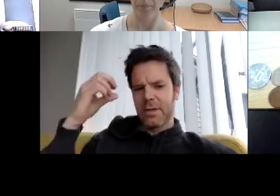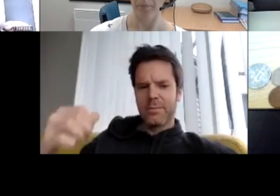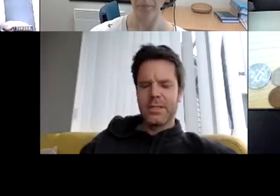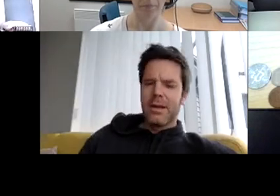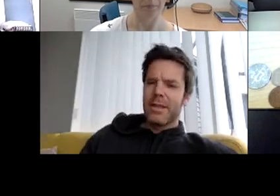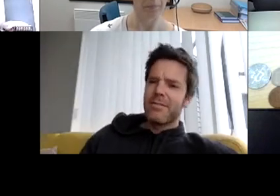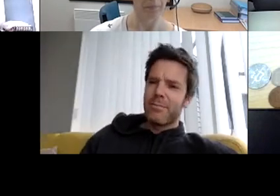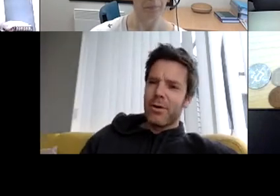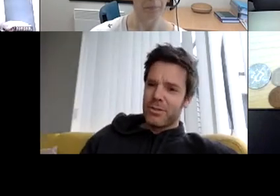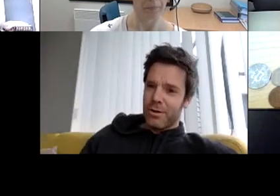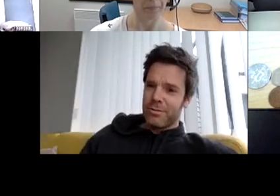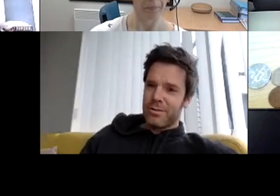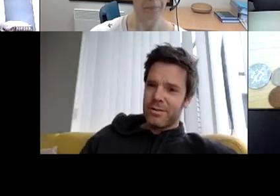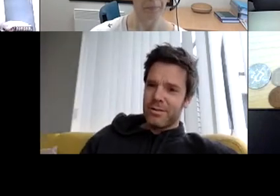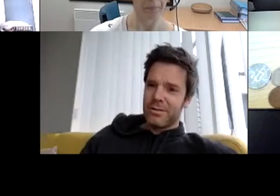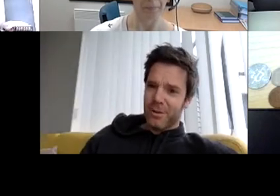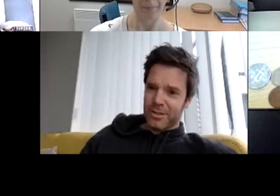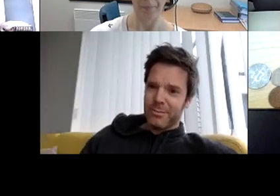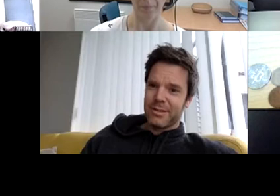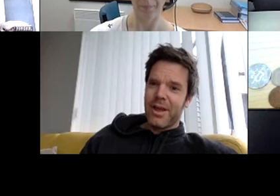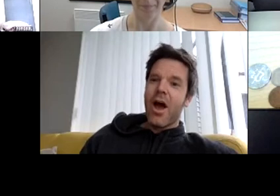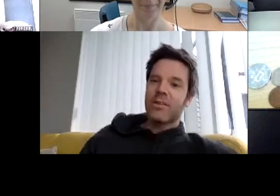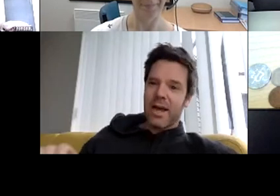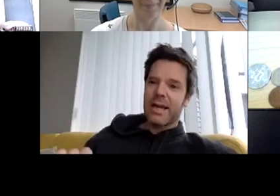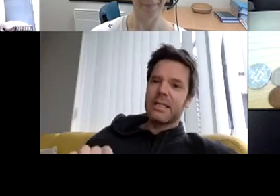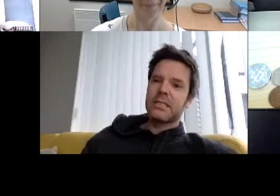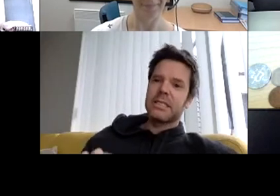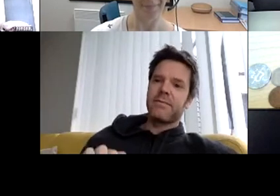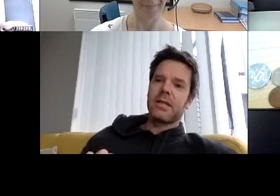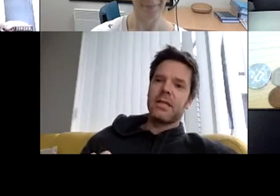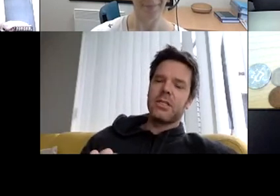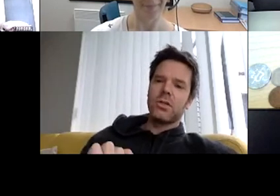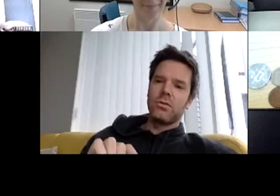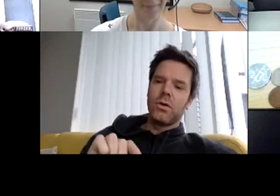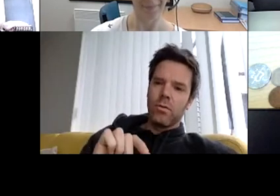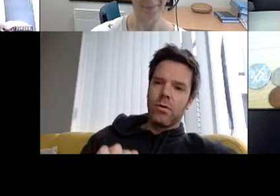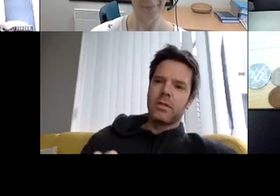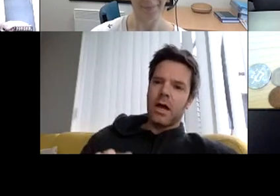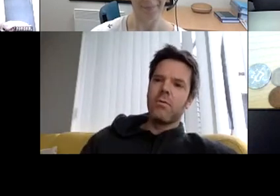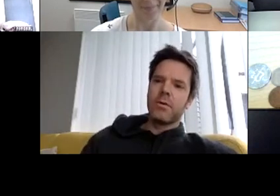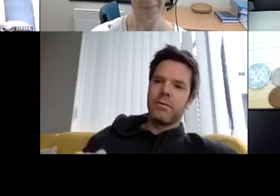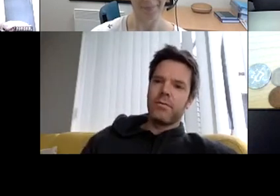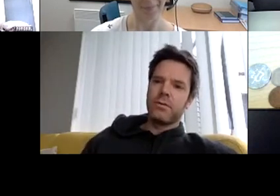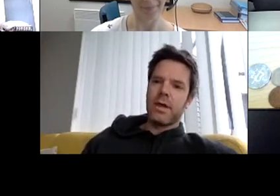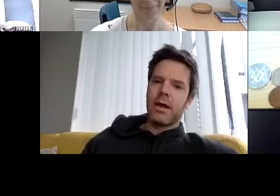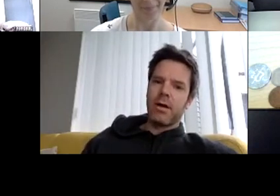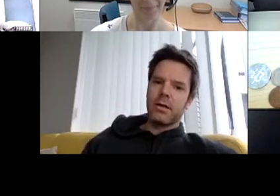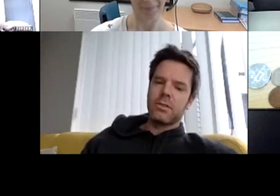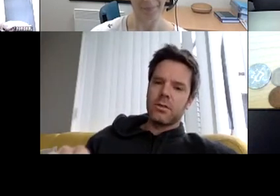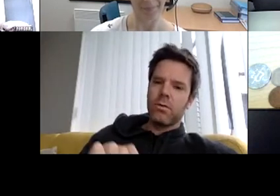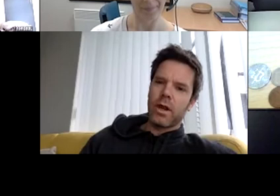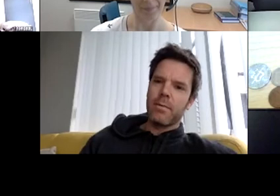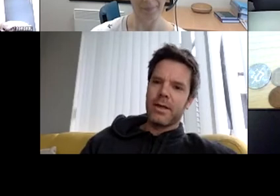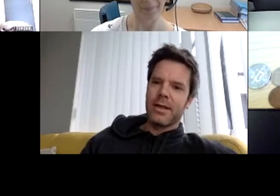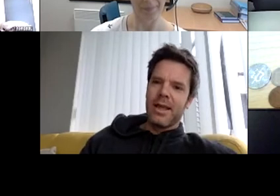a few times, thinking of the Bob Jones scholarships, yeah, targeted specifically, yeah, to woman, young women of refugee backgrounds, which